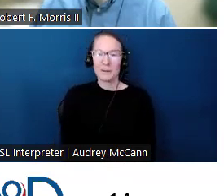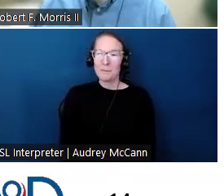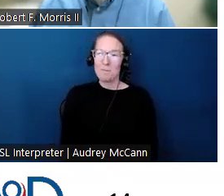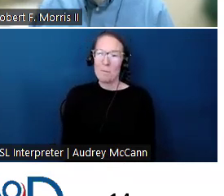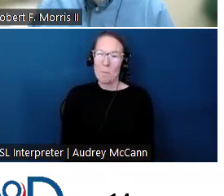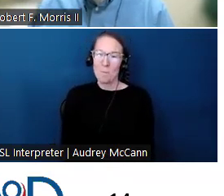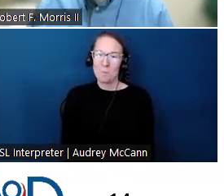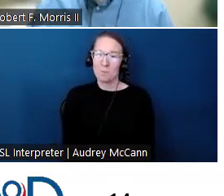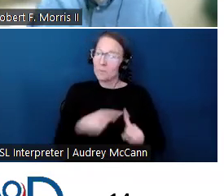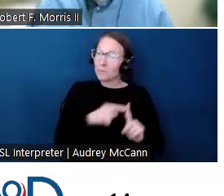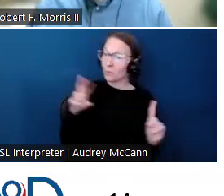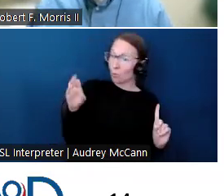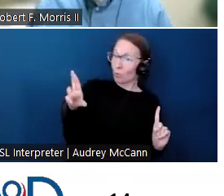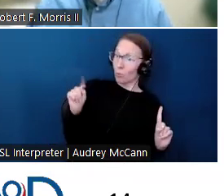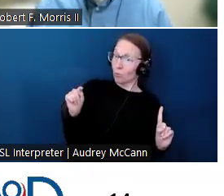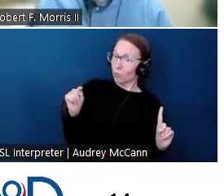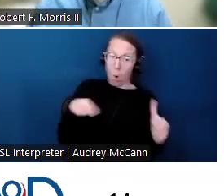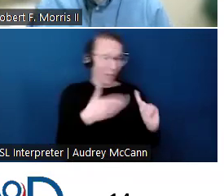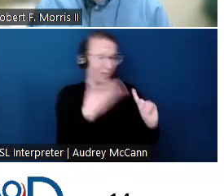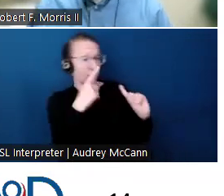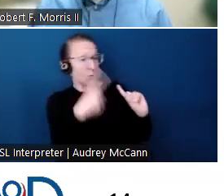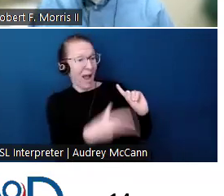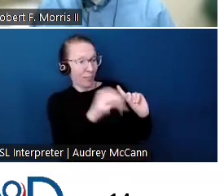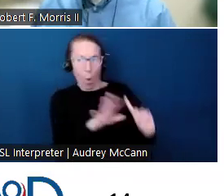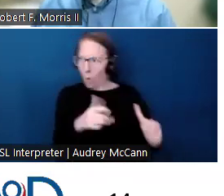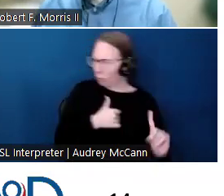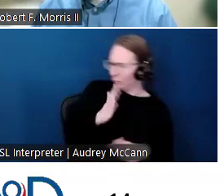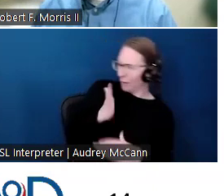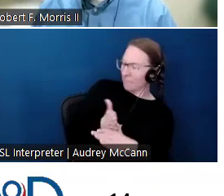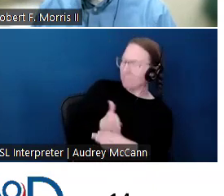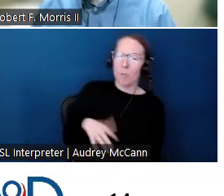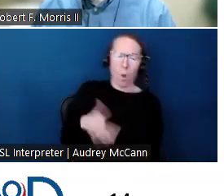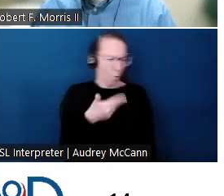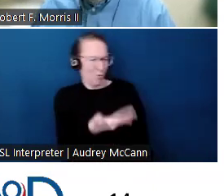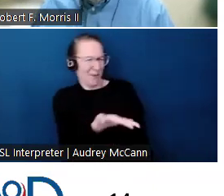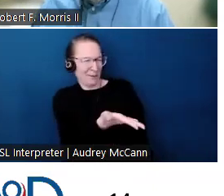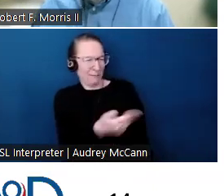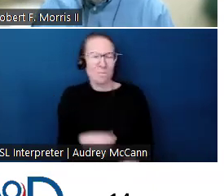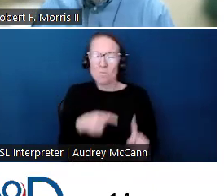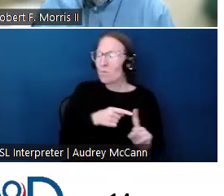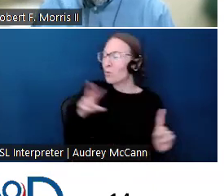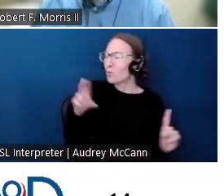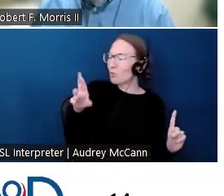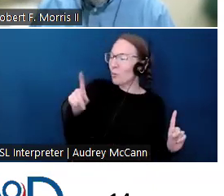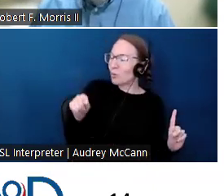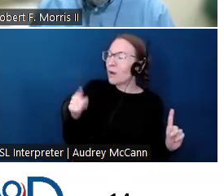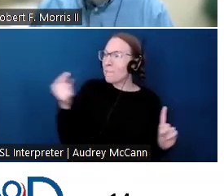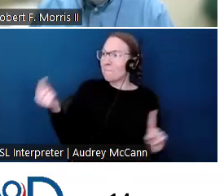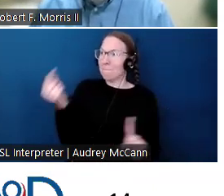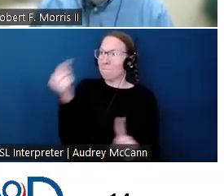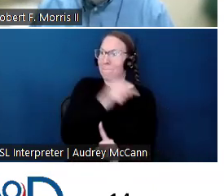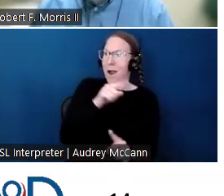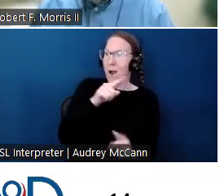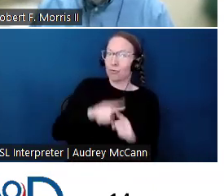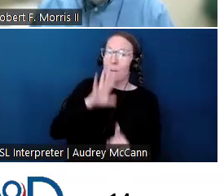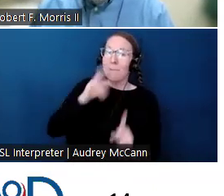And Megan, Thanks so much for adding that. Yeah, go ahead, Robert. I'm sorry. Again, going back to the from an